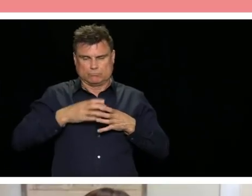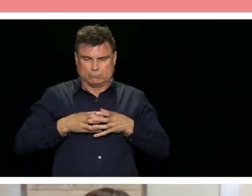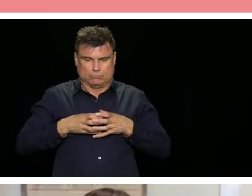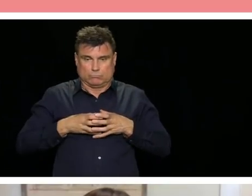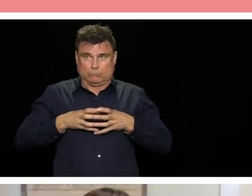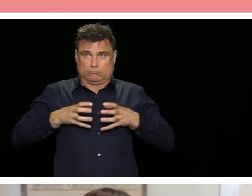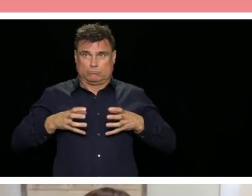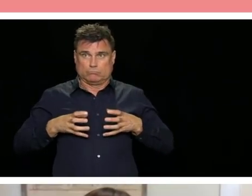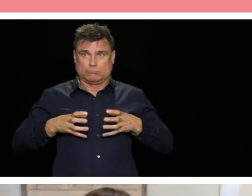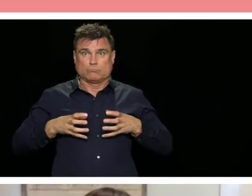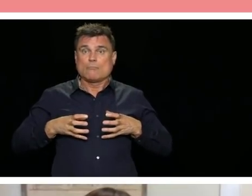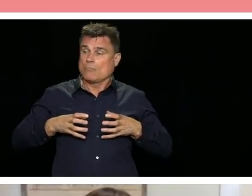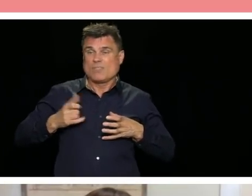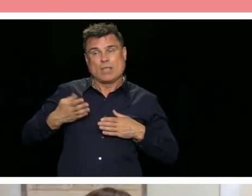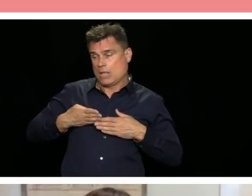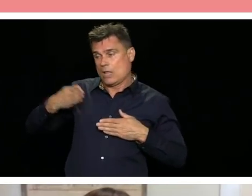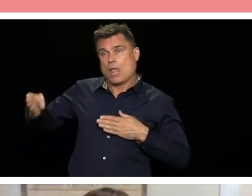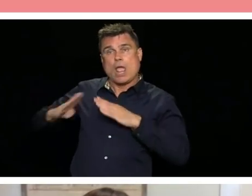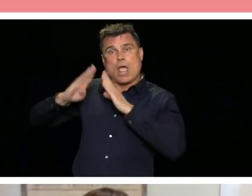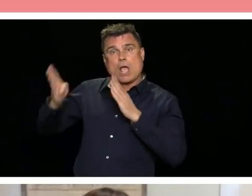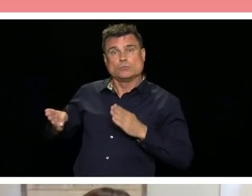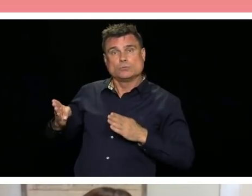Thanks, Melinda.